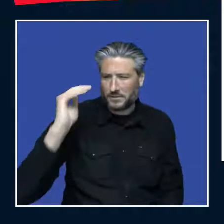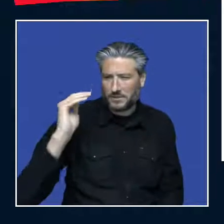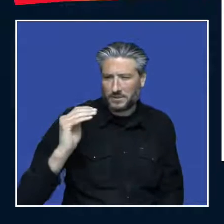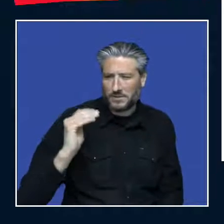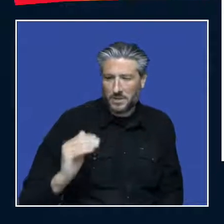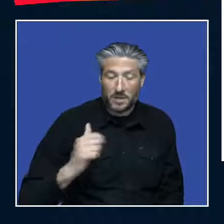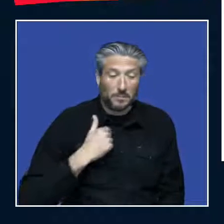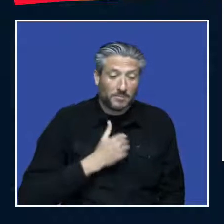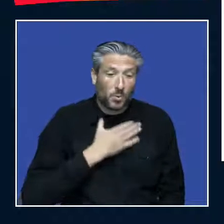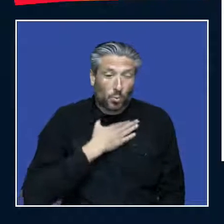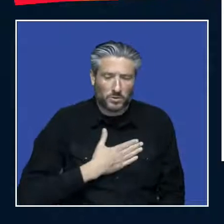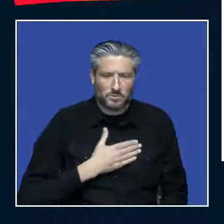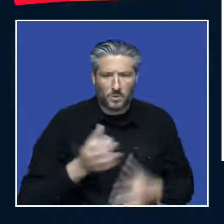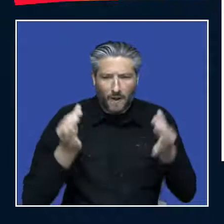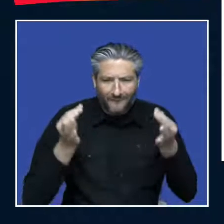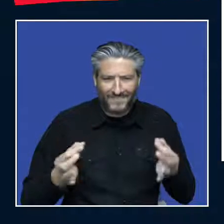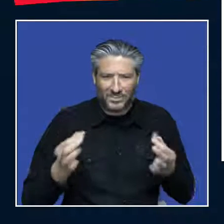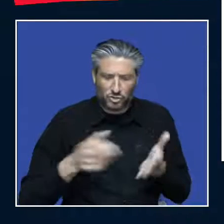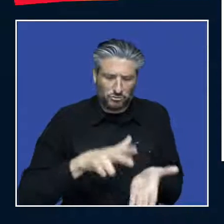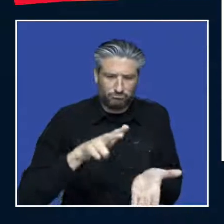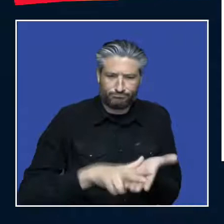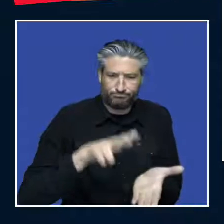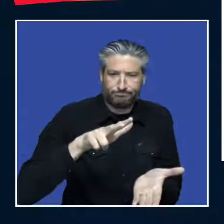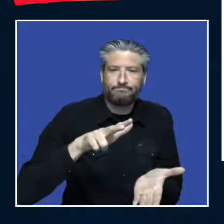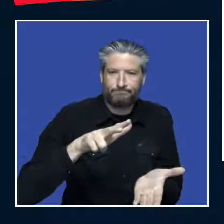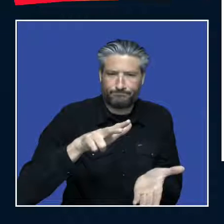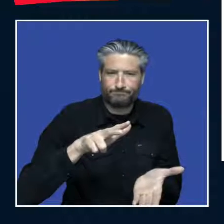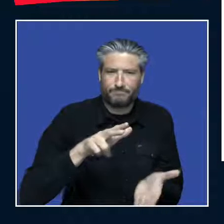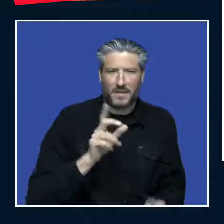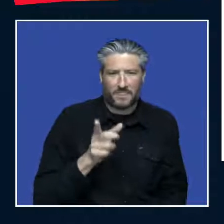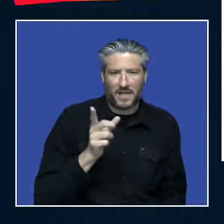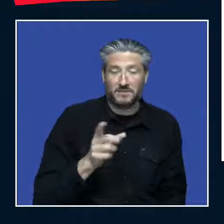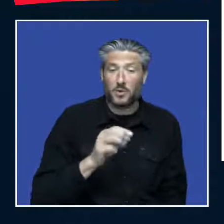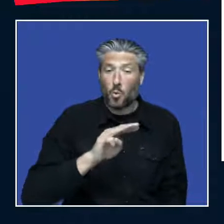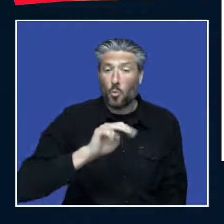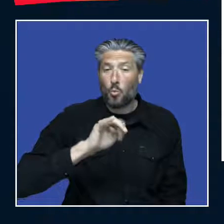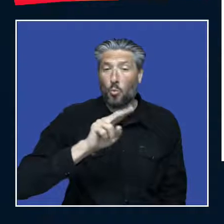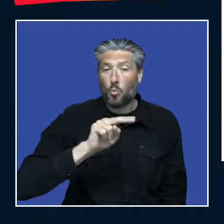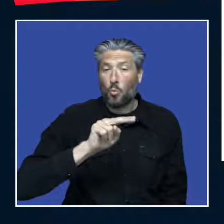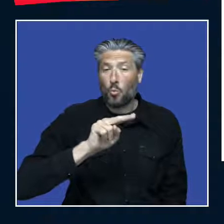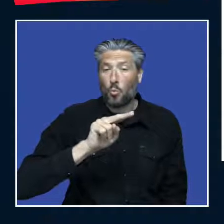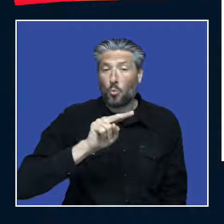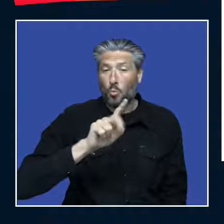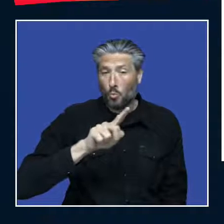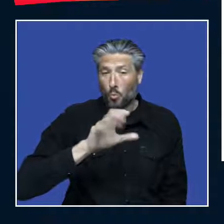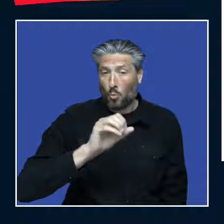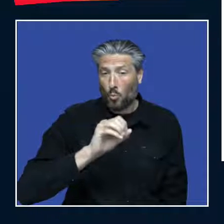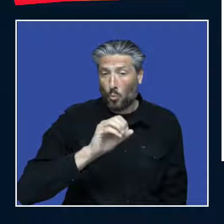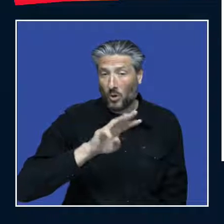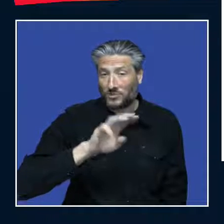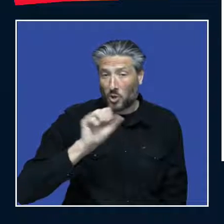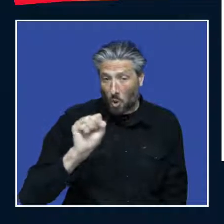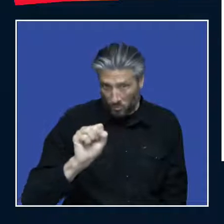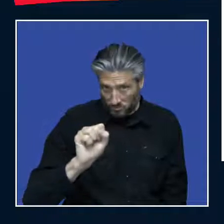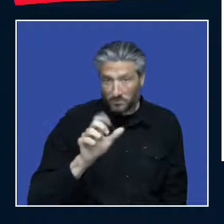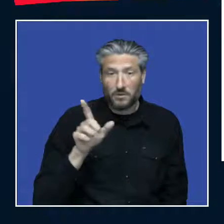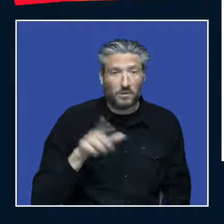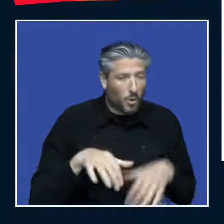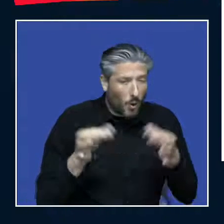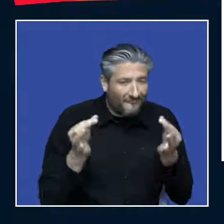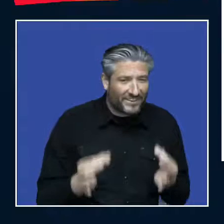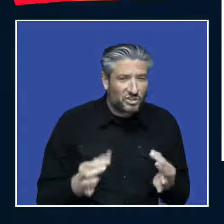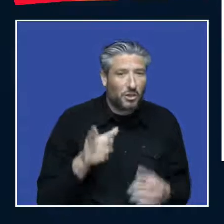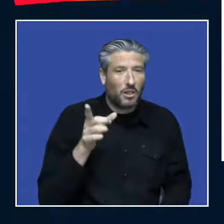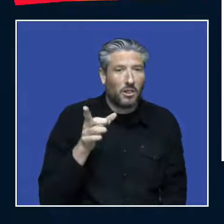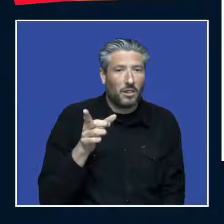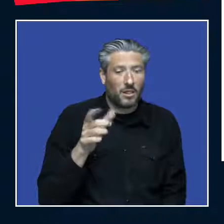Windows Server Core, then I can find official ones here, and then you can see this